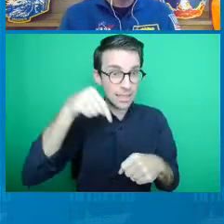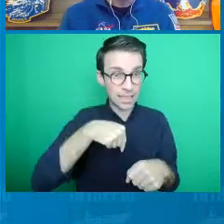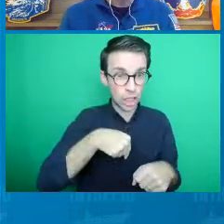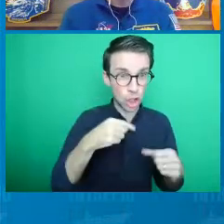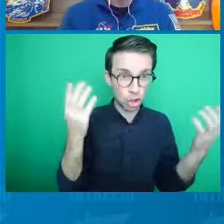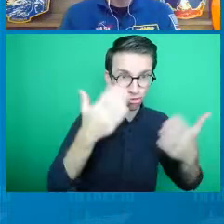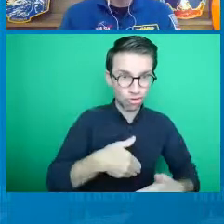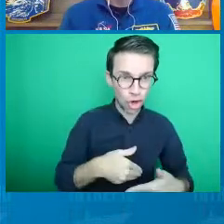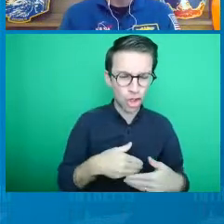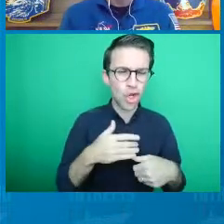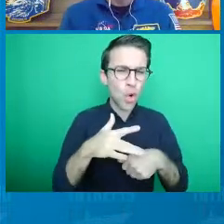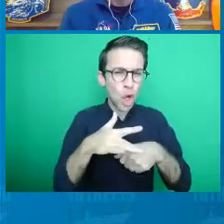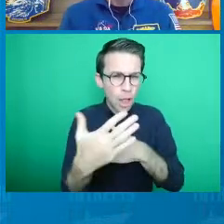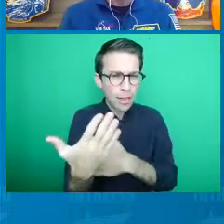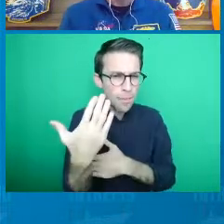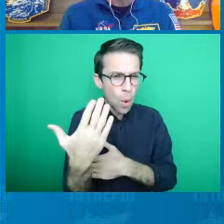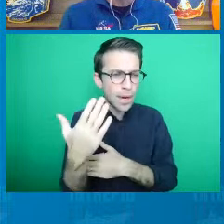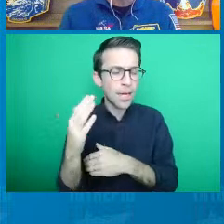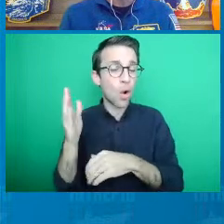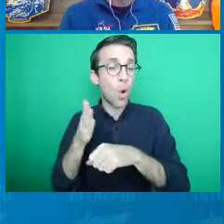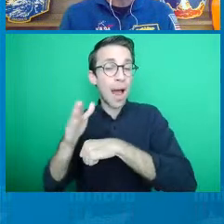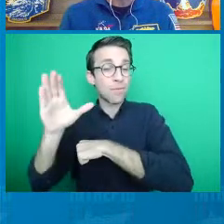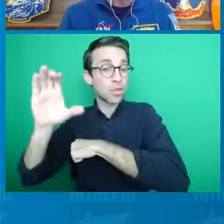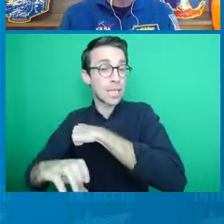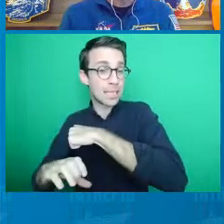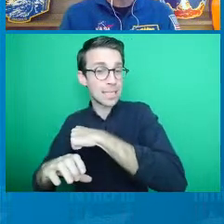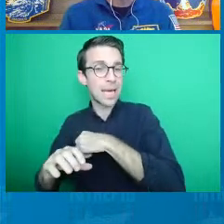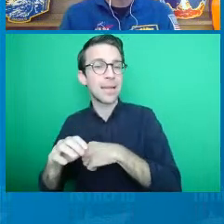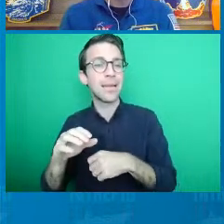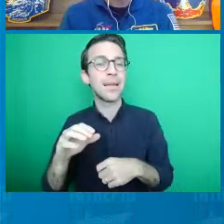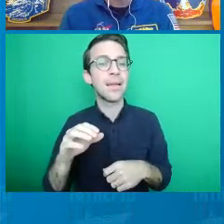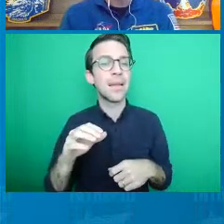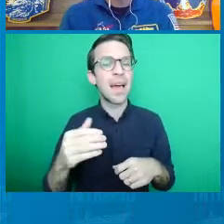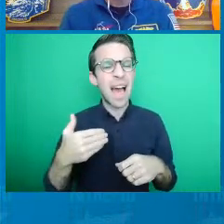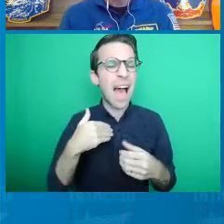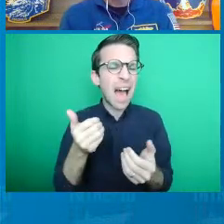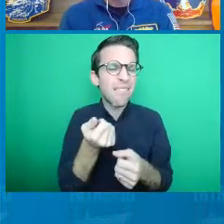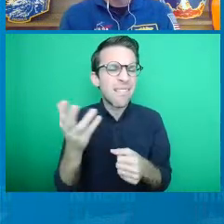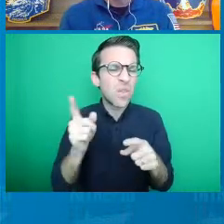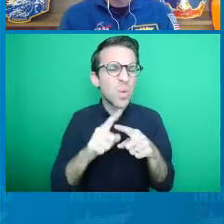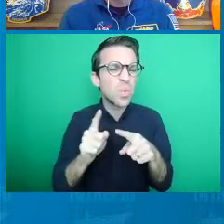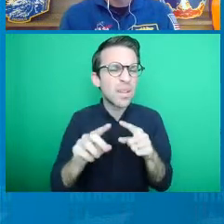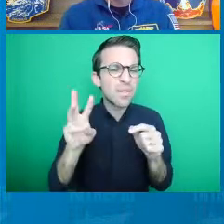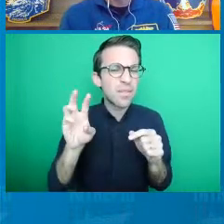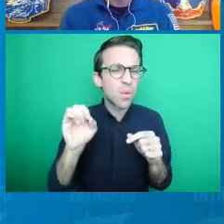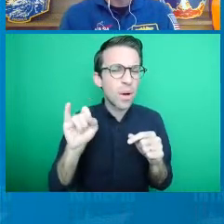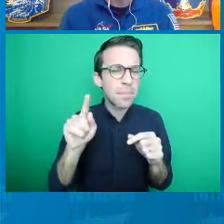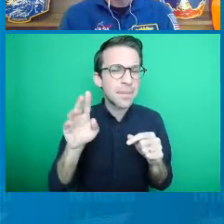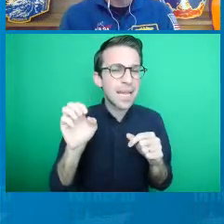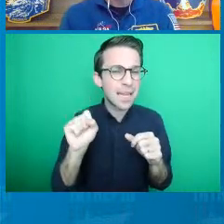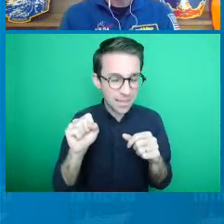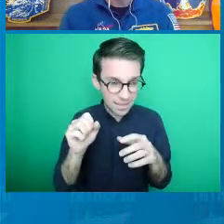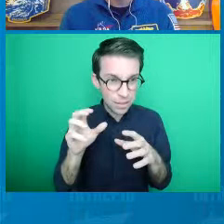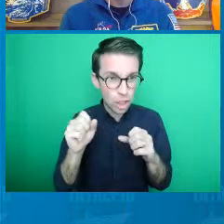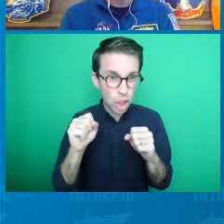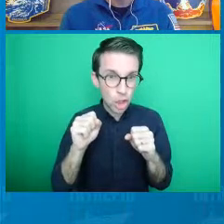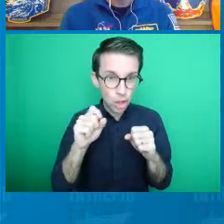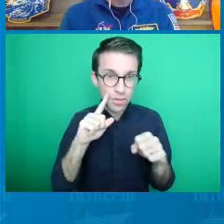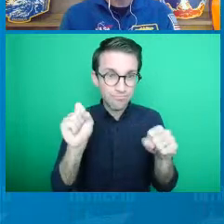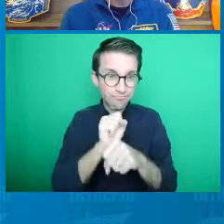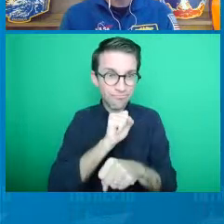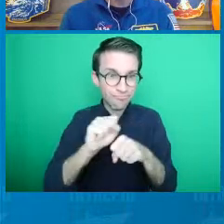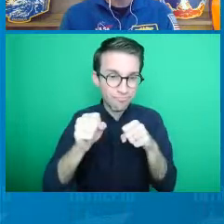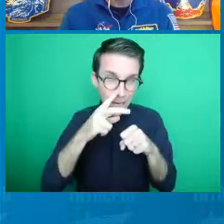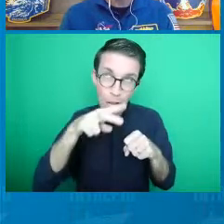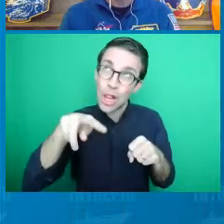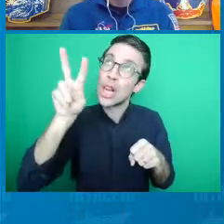in the evening after sunset, you can go to Sightings or some of the other websites and get that opportunity to see the